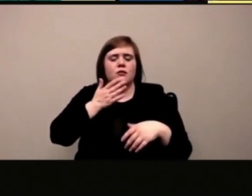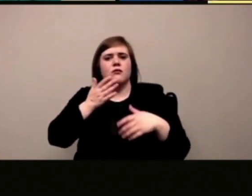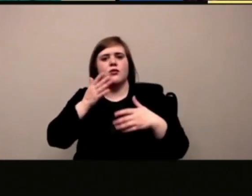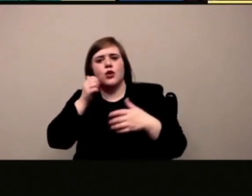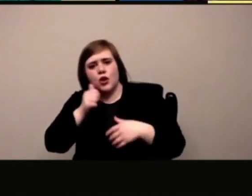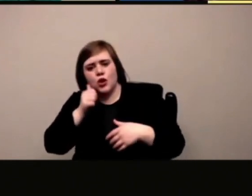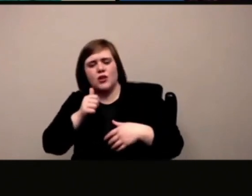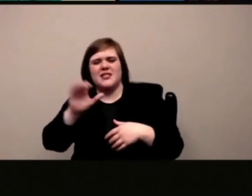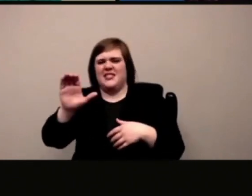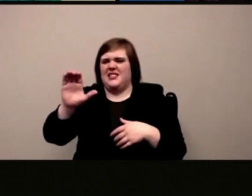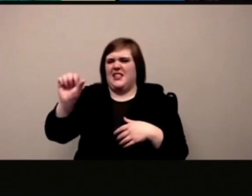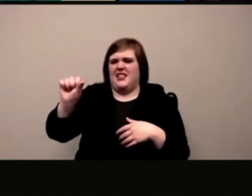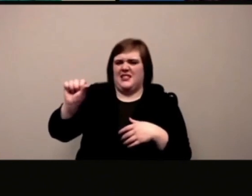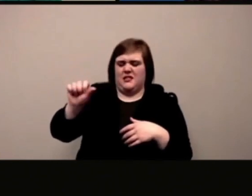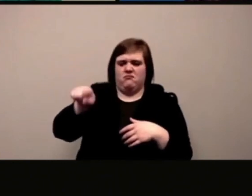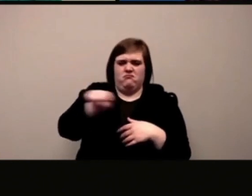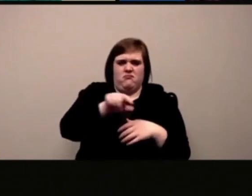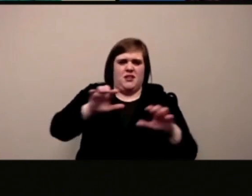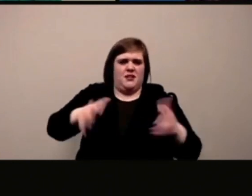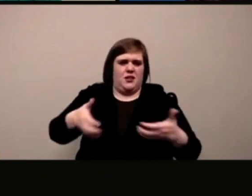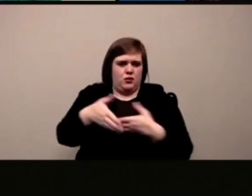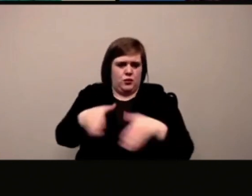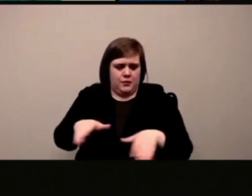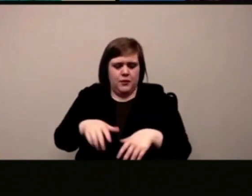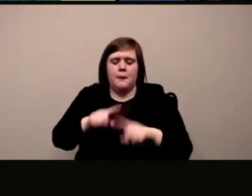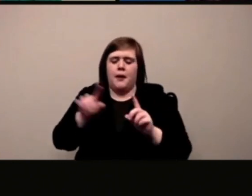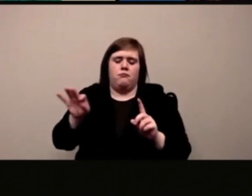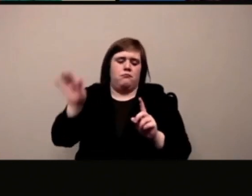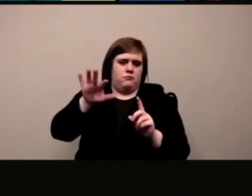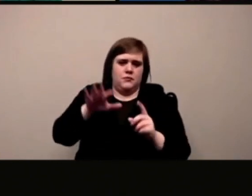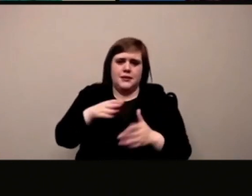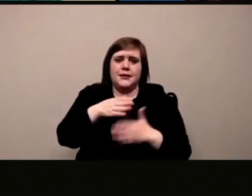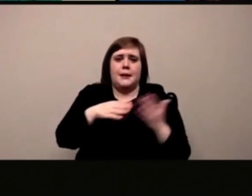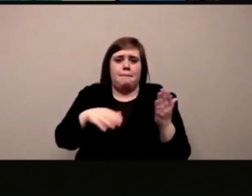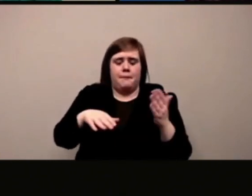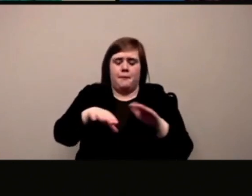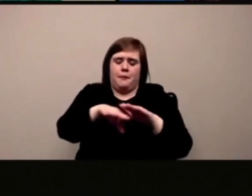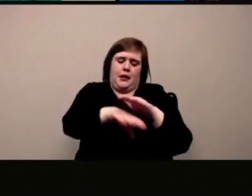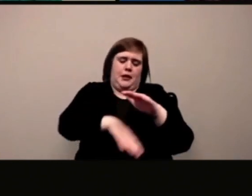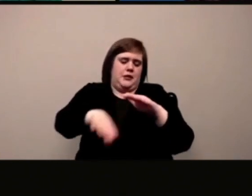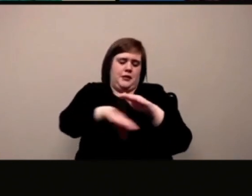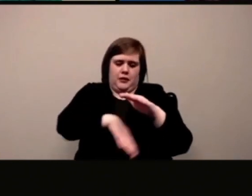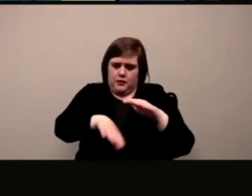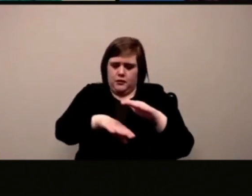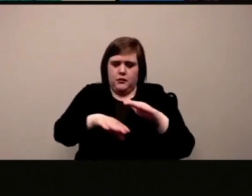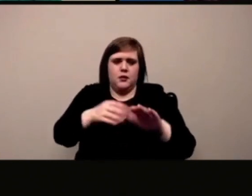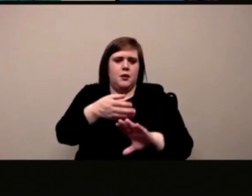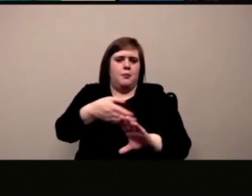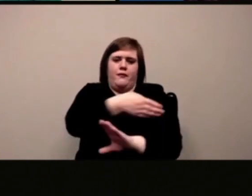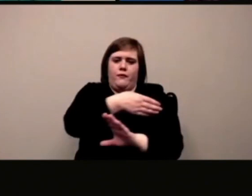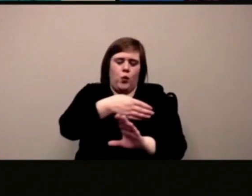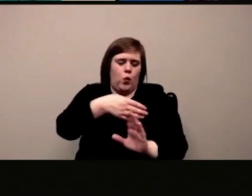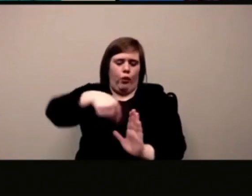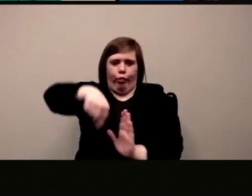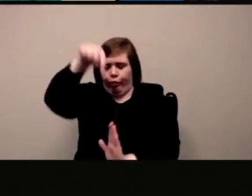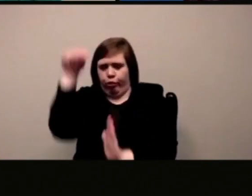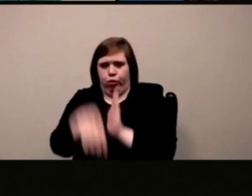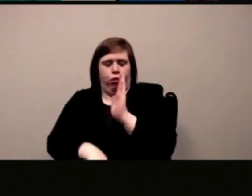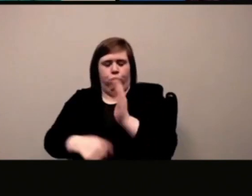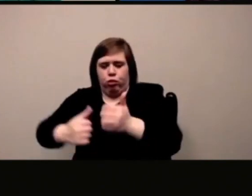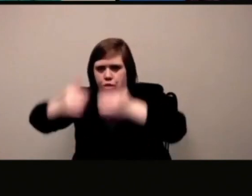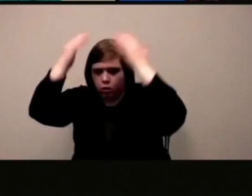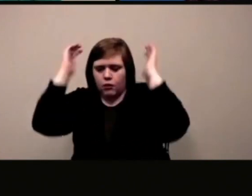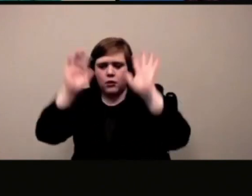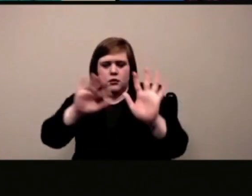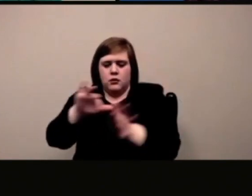say this, that some of the basic, before we even get 10 toes deep into it, the